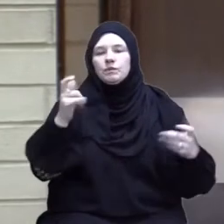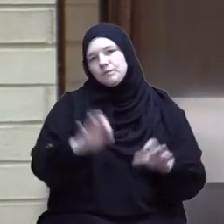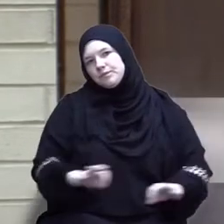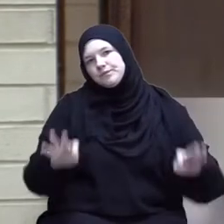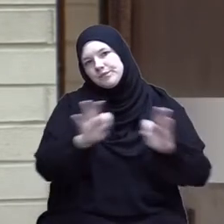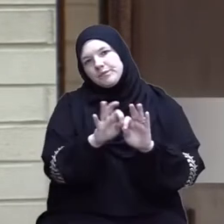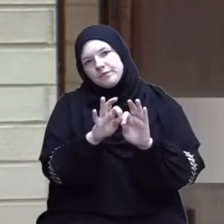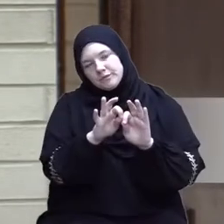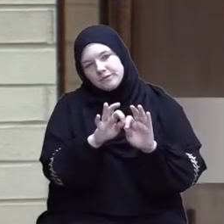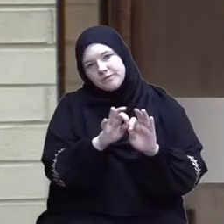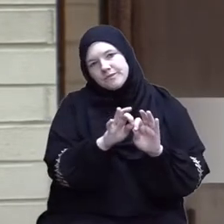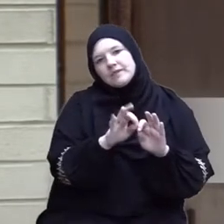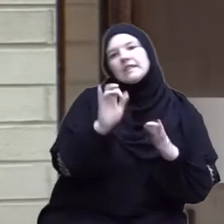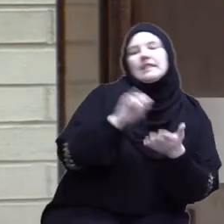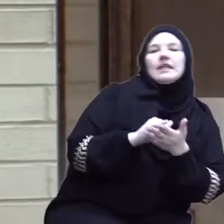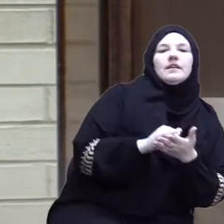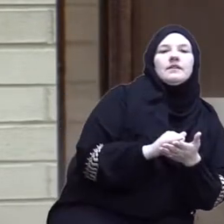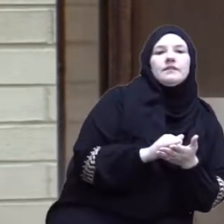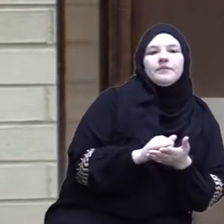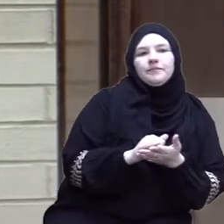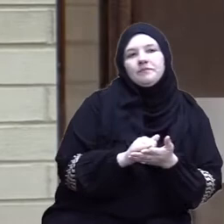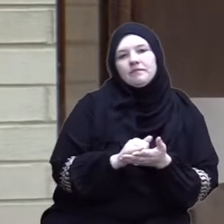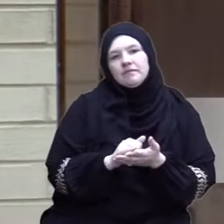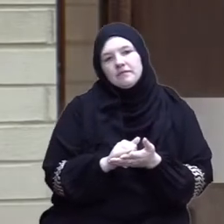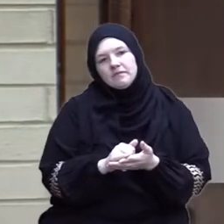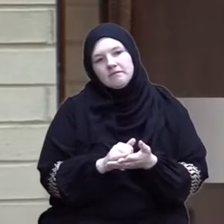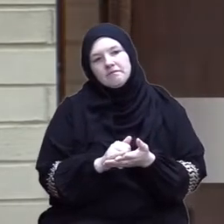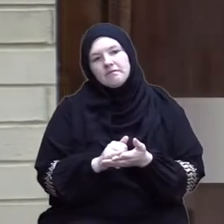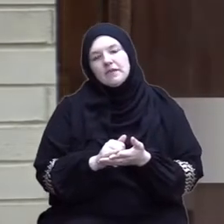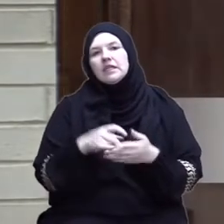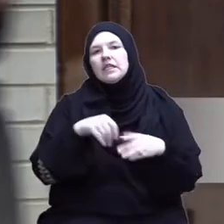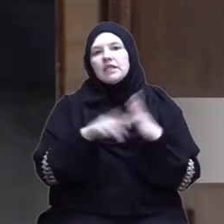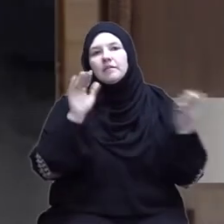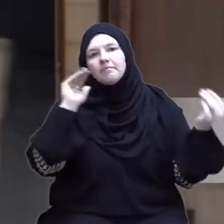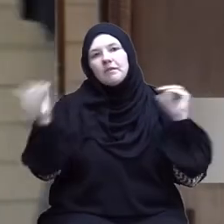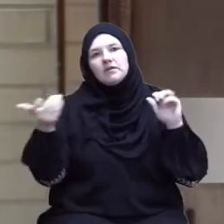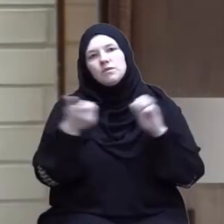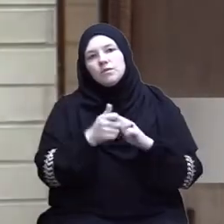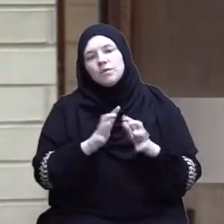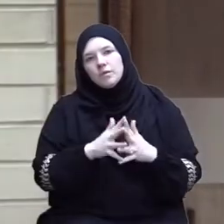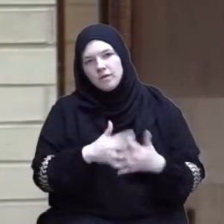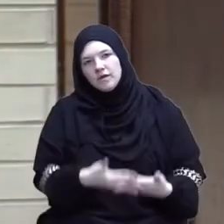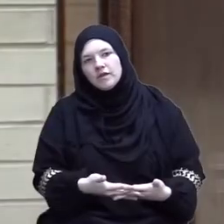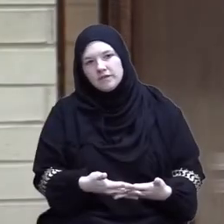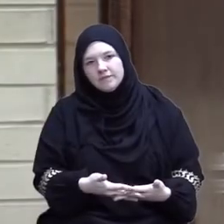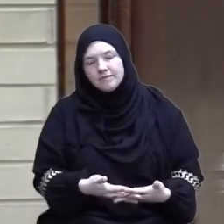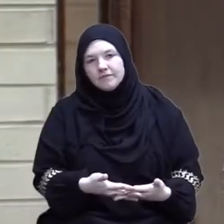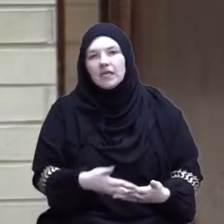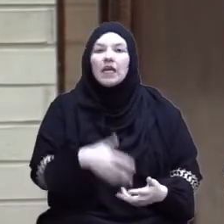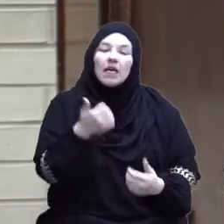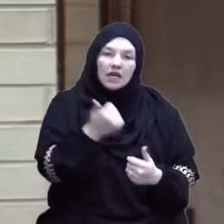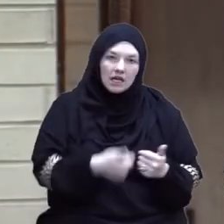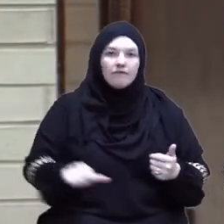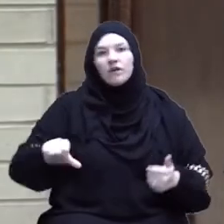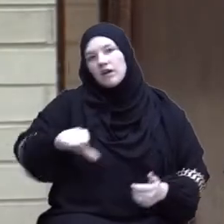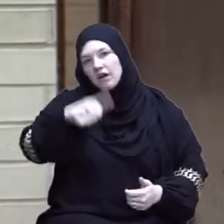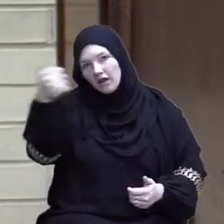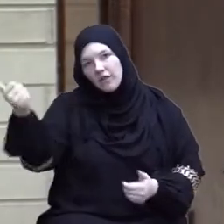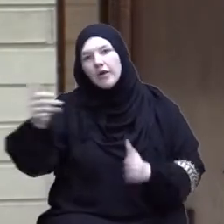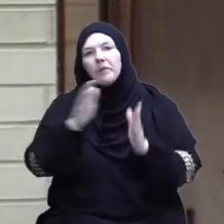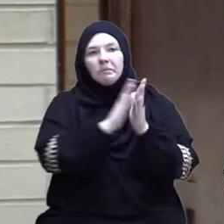significant value that is in comparison to the Quran. Every other